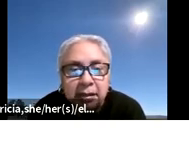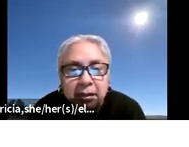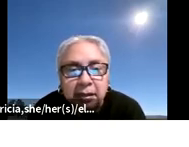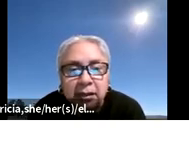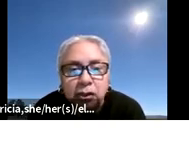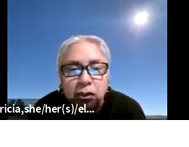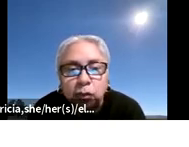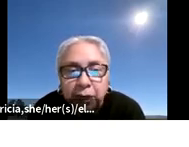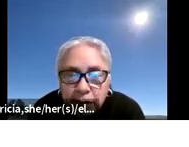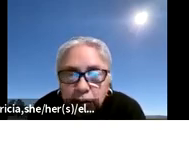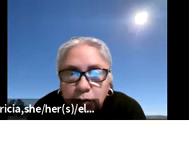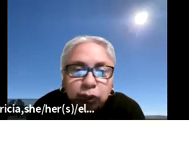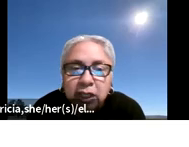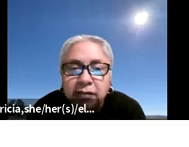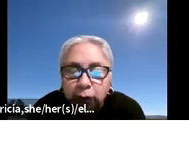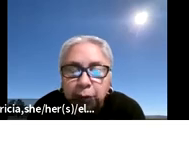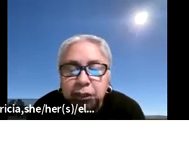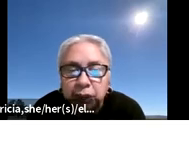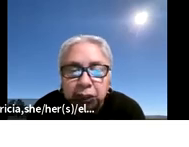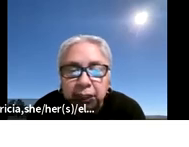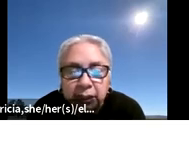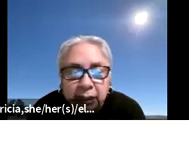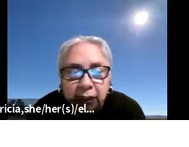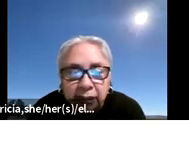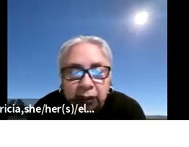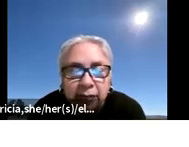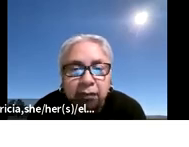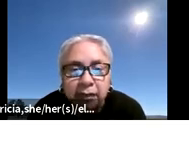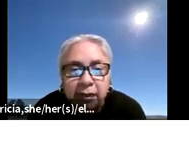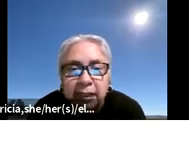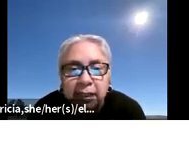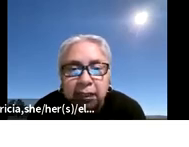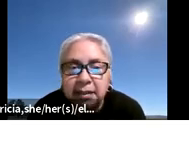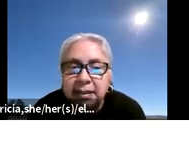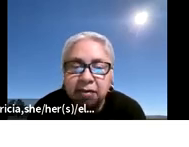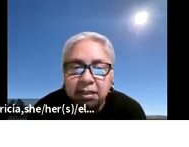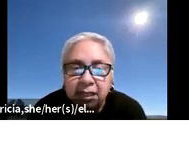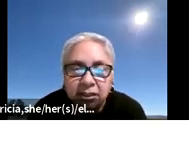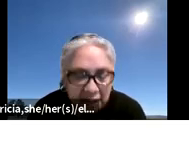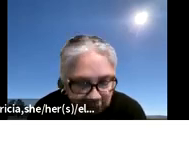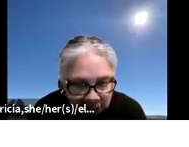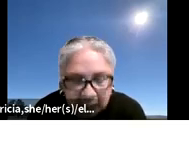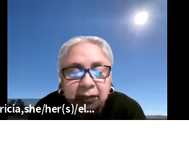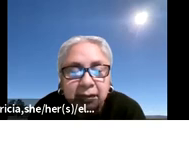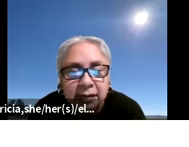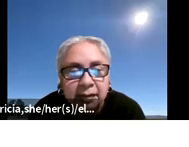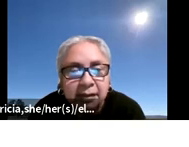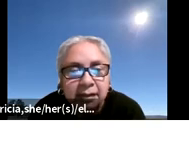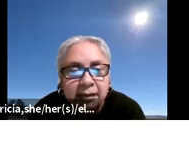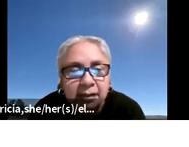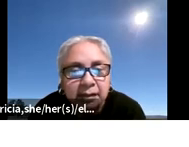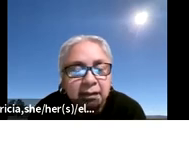And what are you looking forward to learning in the next 7 sessions?